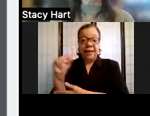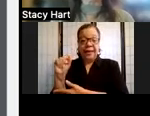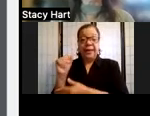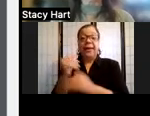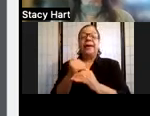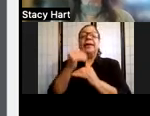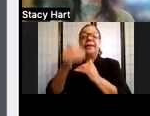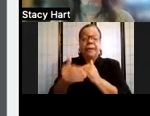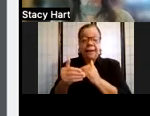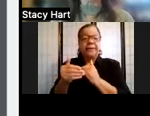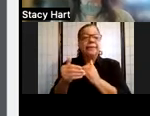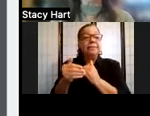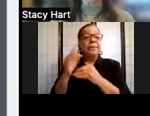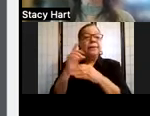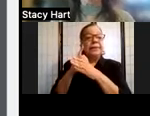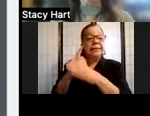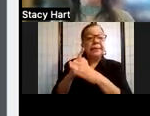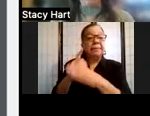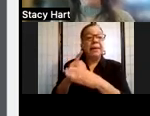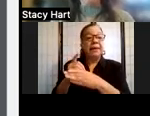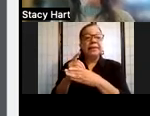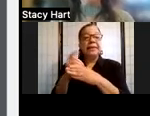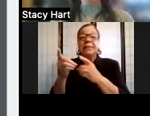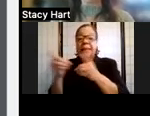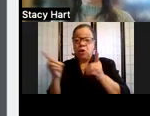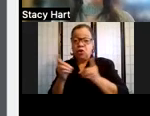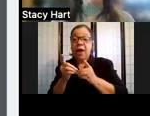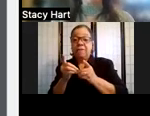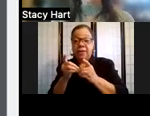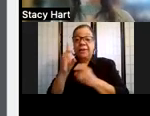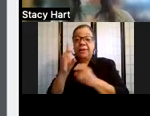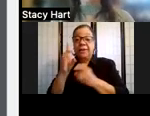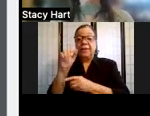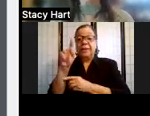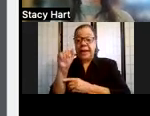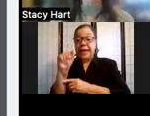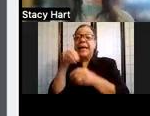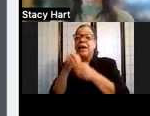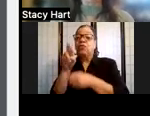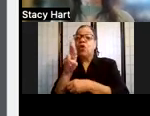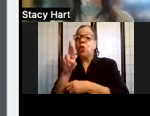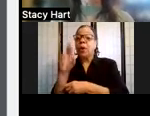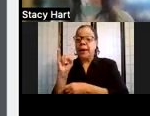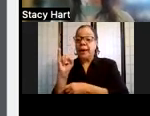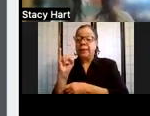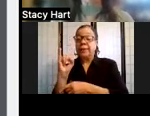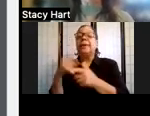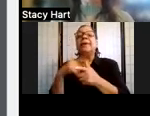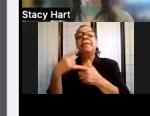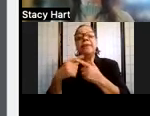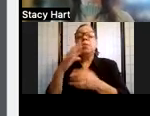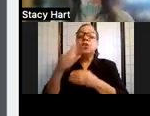by disability demographic data in Rhode Island. Then we will talk about